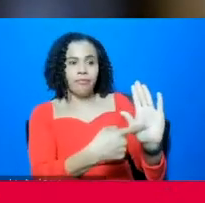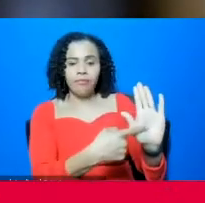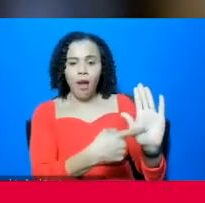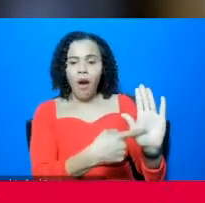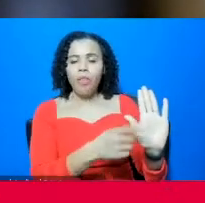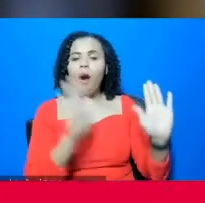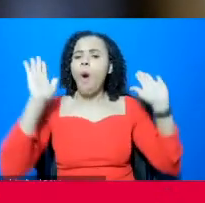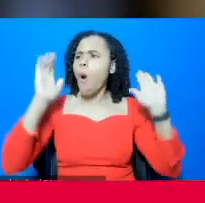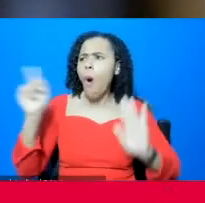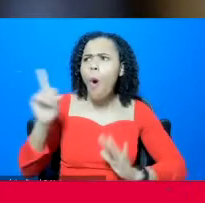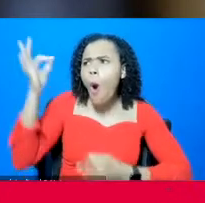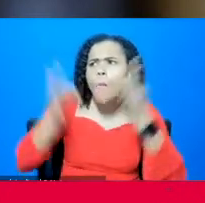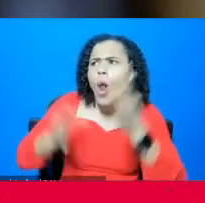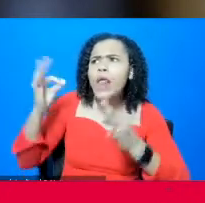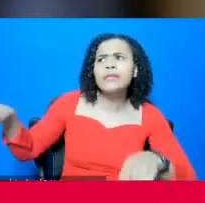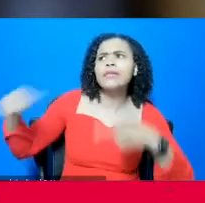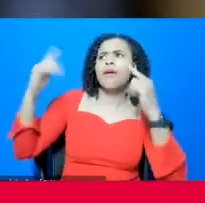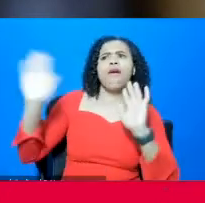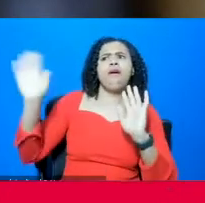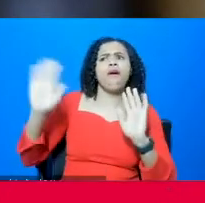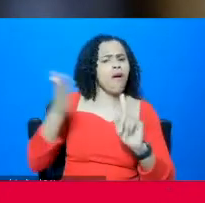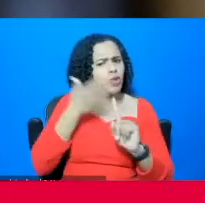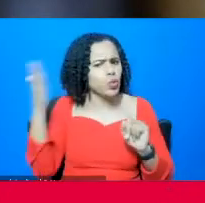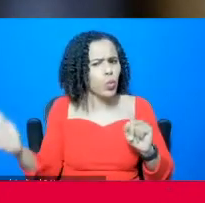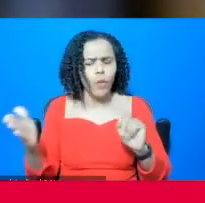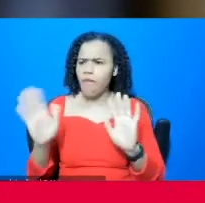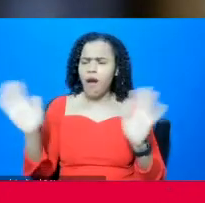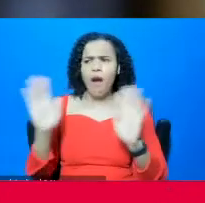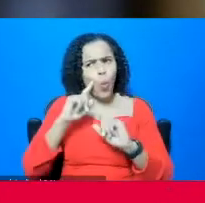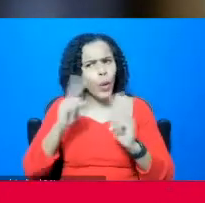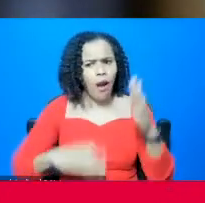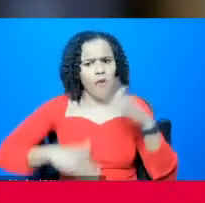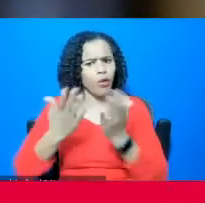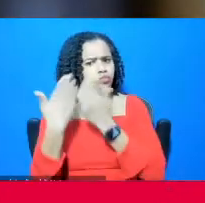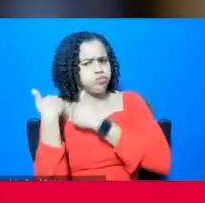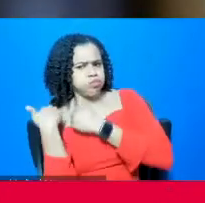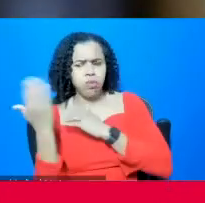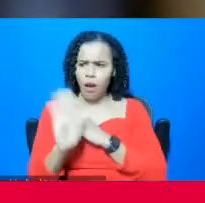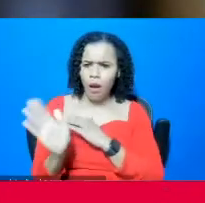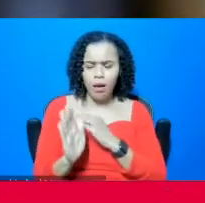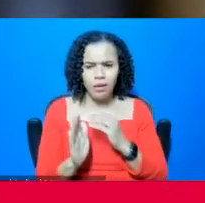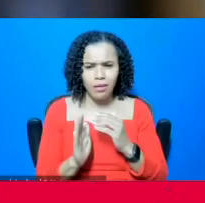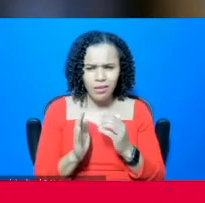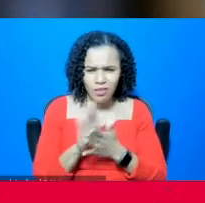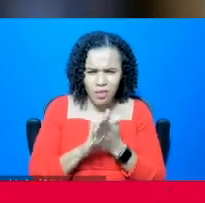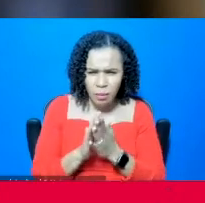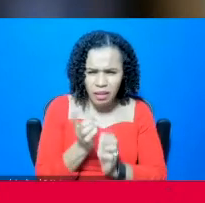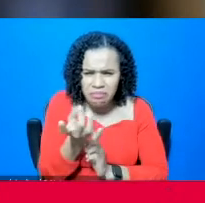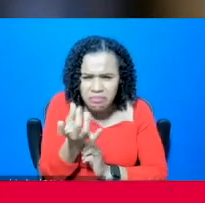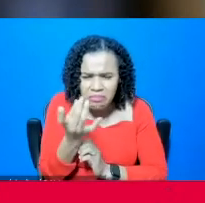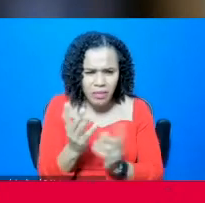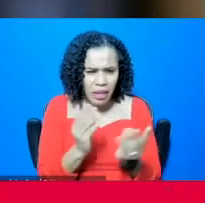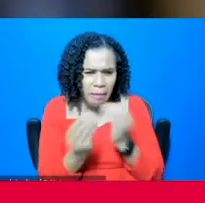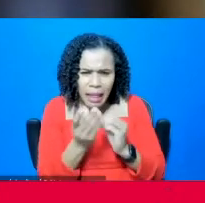political. All of a sudden it's too far. That's too much social responsibility. We can ban straws and make your life harder as a disabled student, but we also